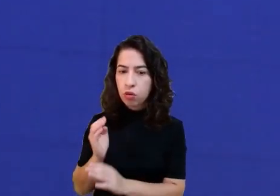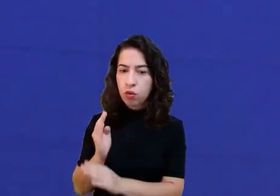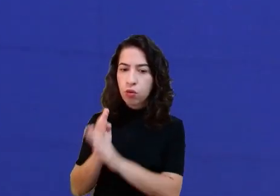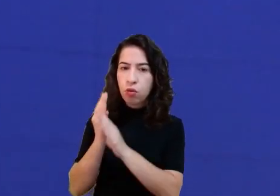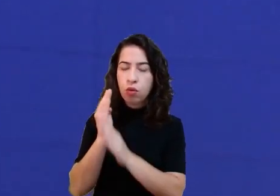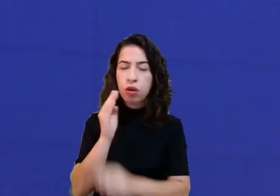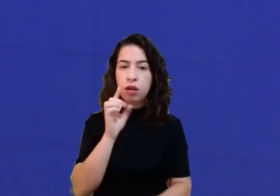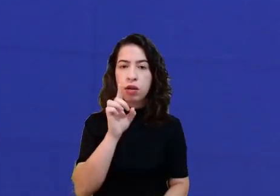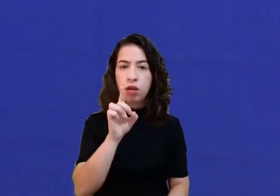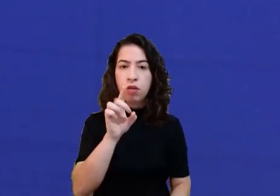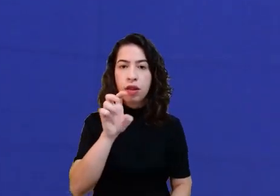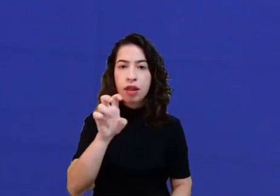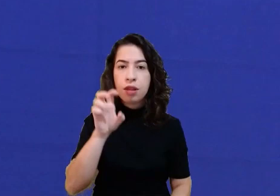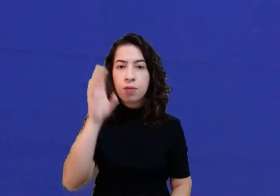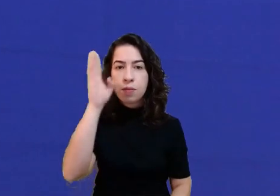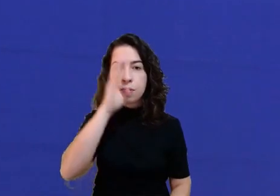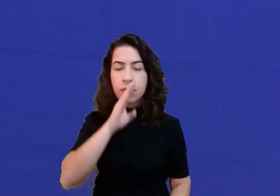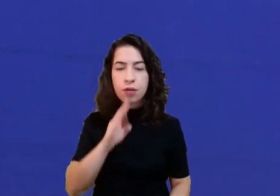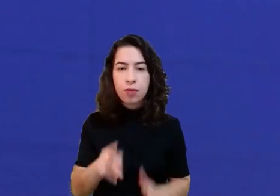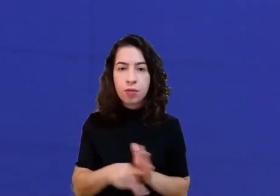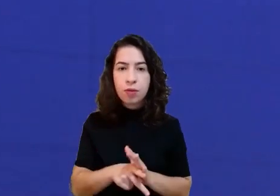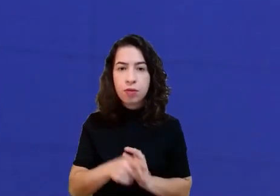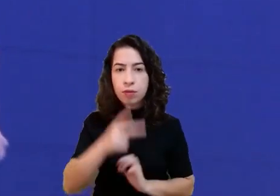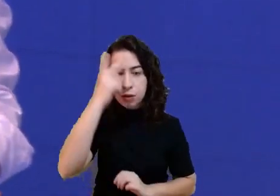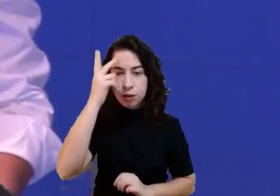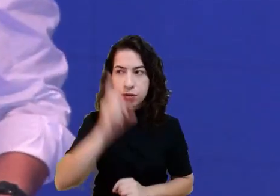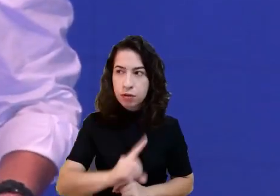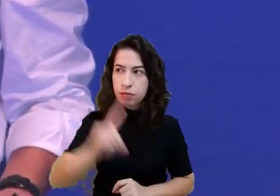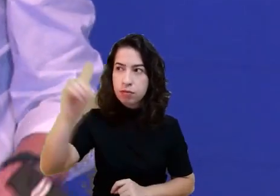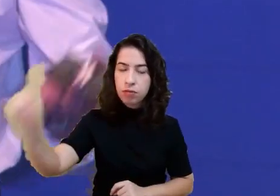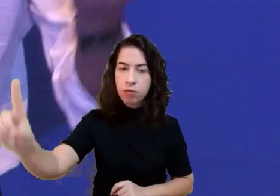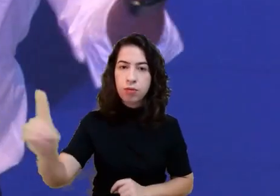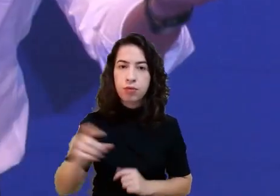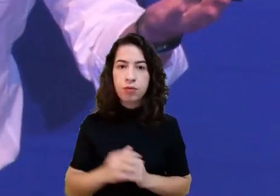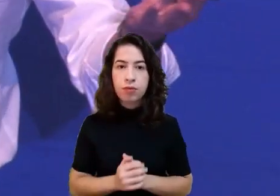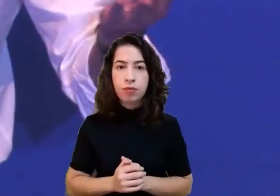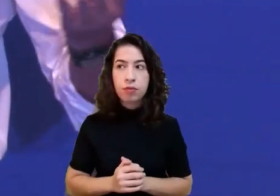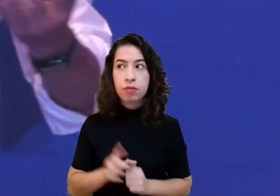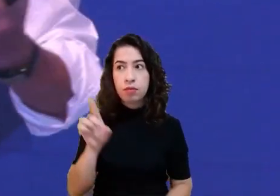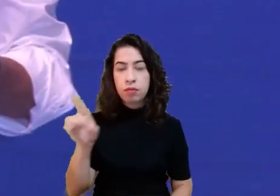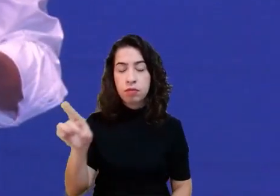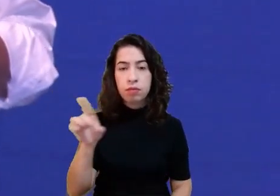15 Brazilian people researching that in Norway.